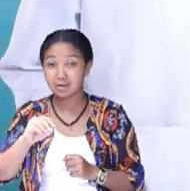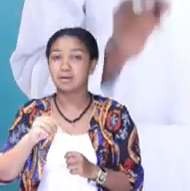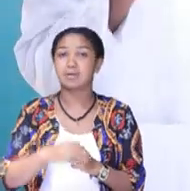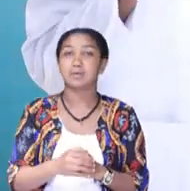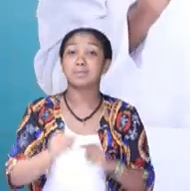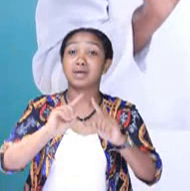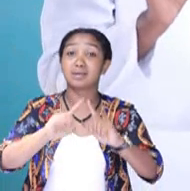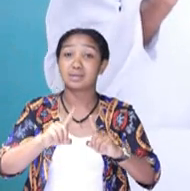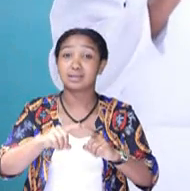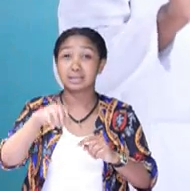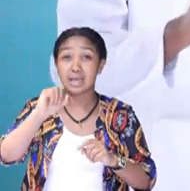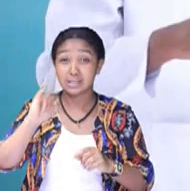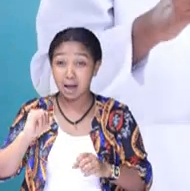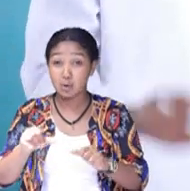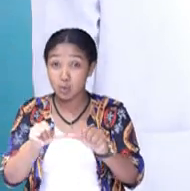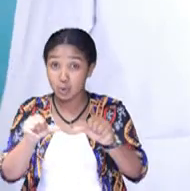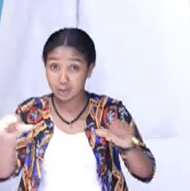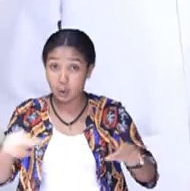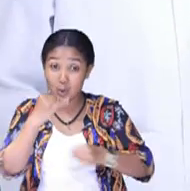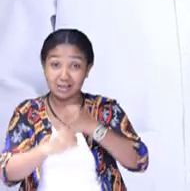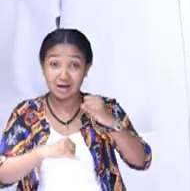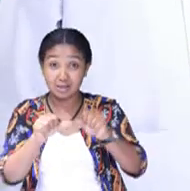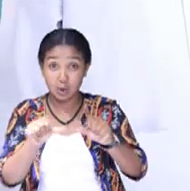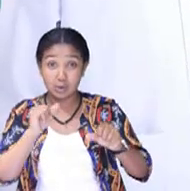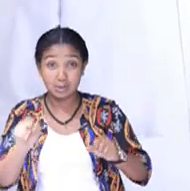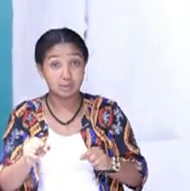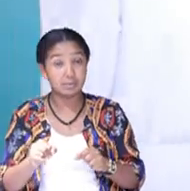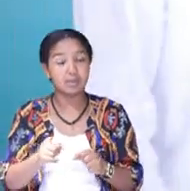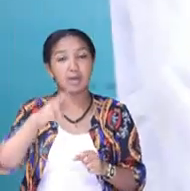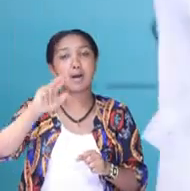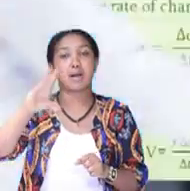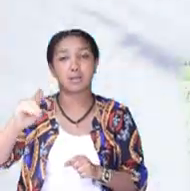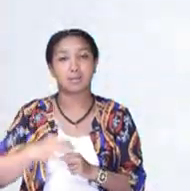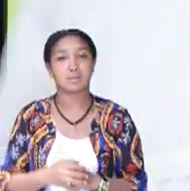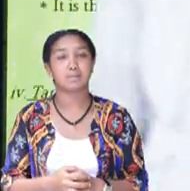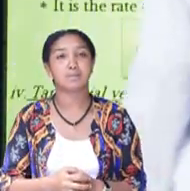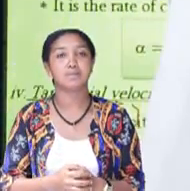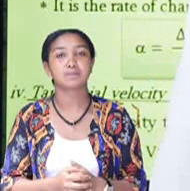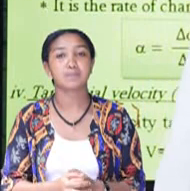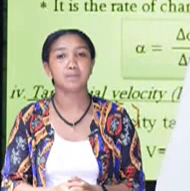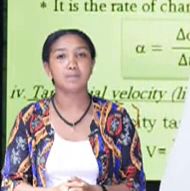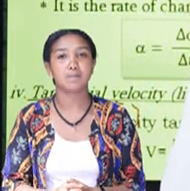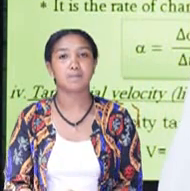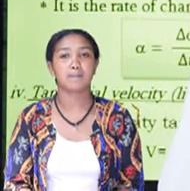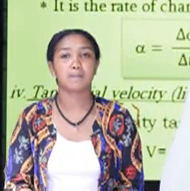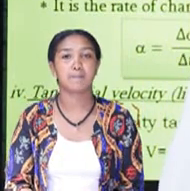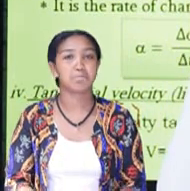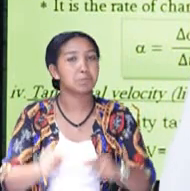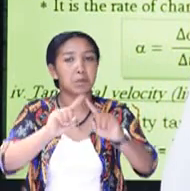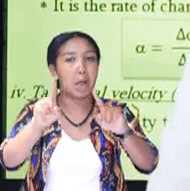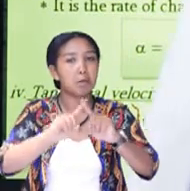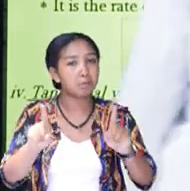degree, but the SI unit, or the standard unit, is considered to be radian. It's possible to measure it using